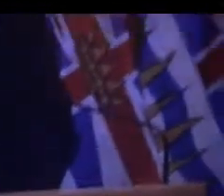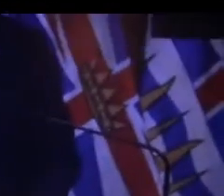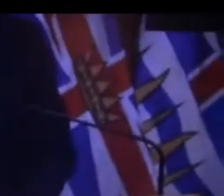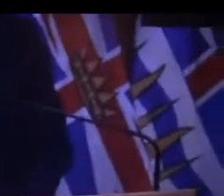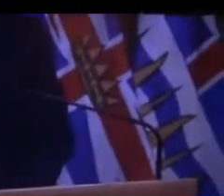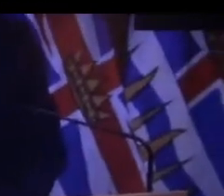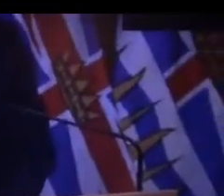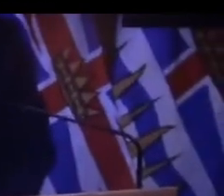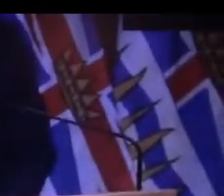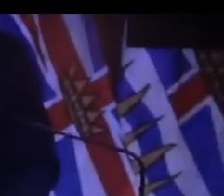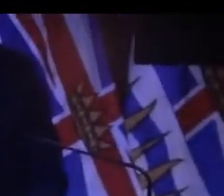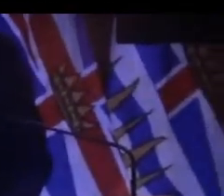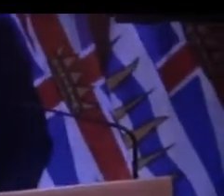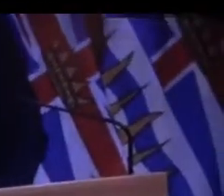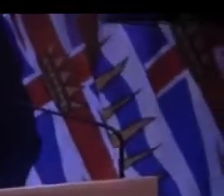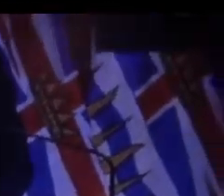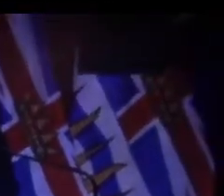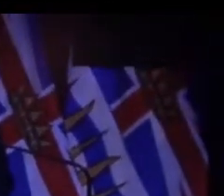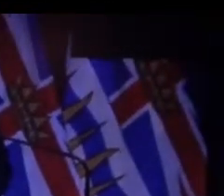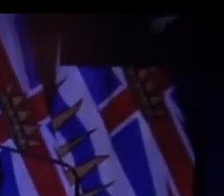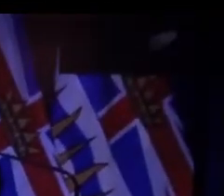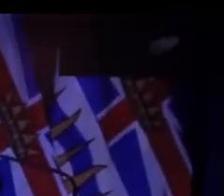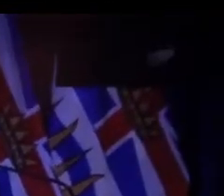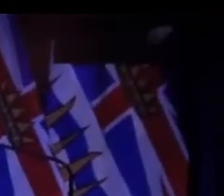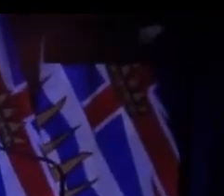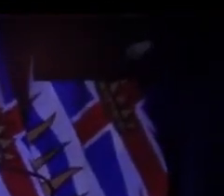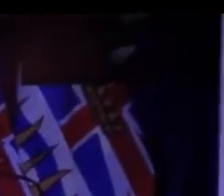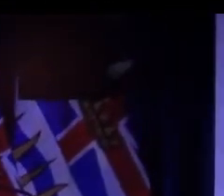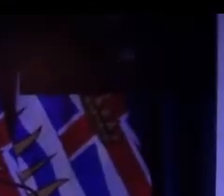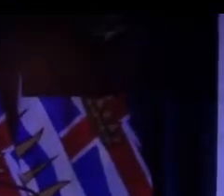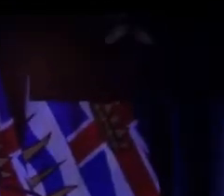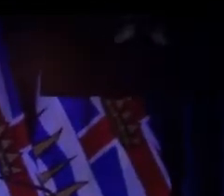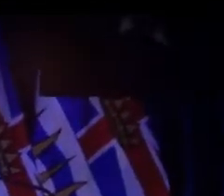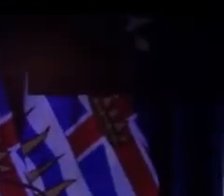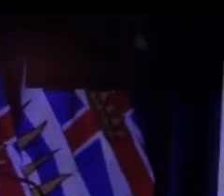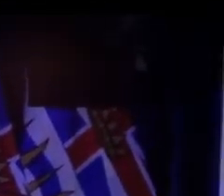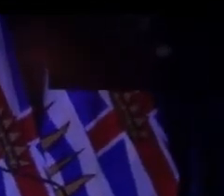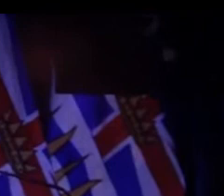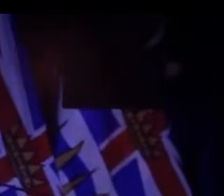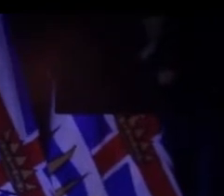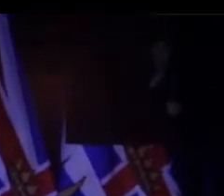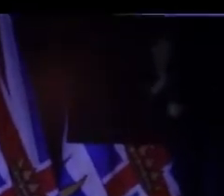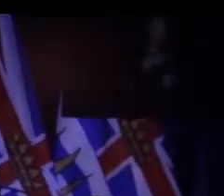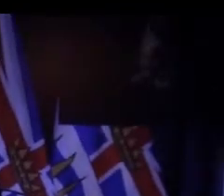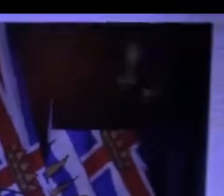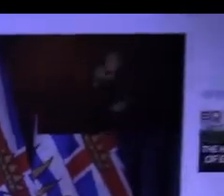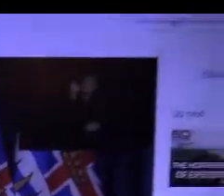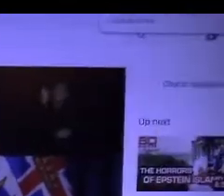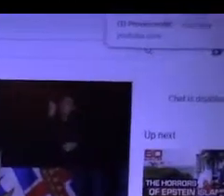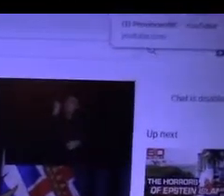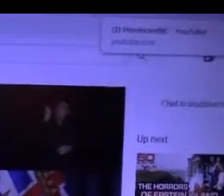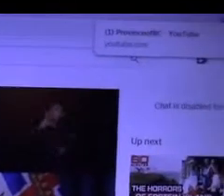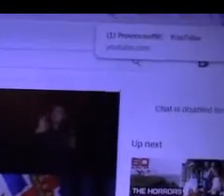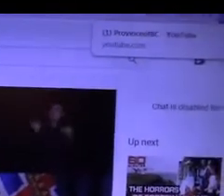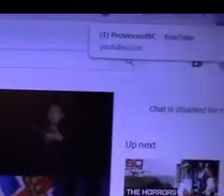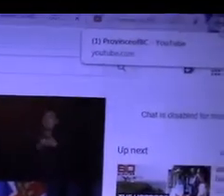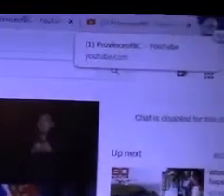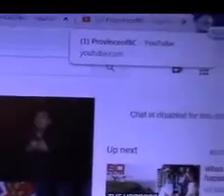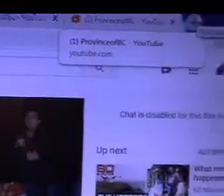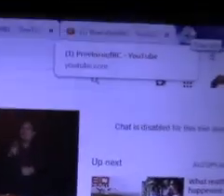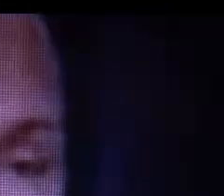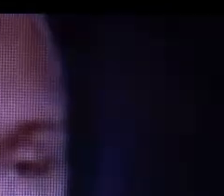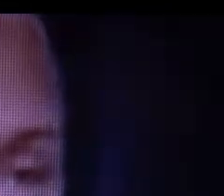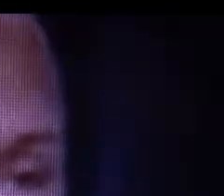Oh, still live. So what happened? Why did it kick out? Hold on. Let's just run it out and see what